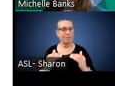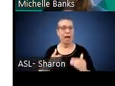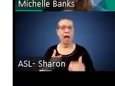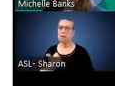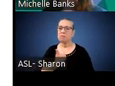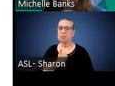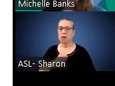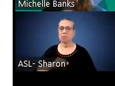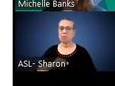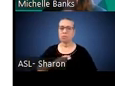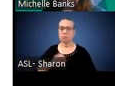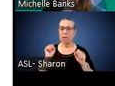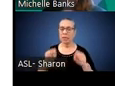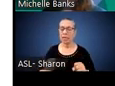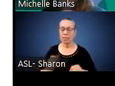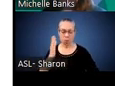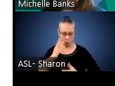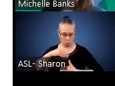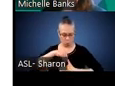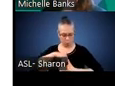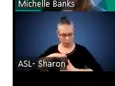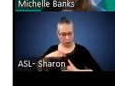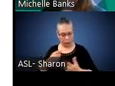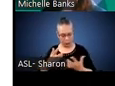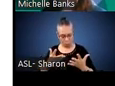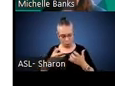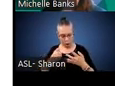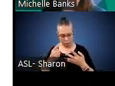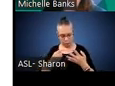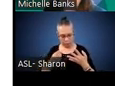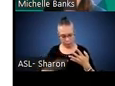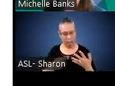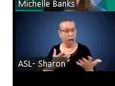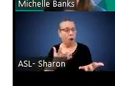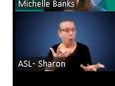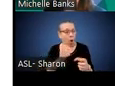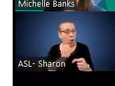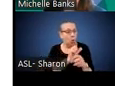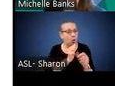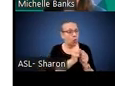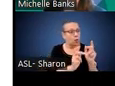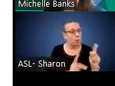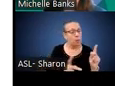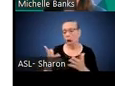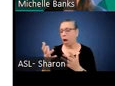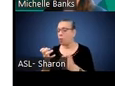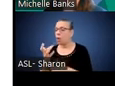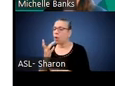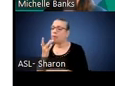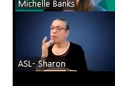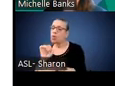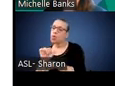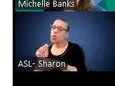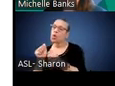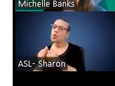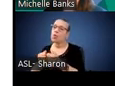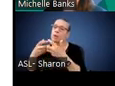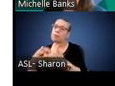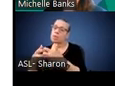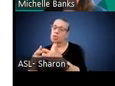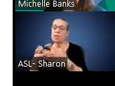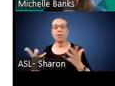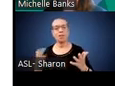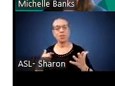So knowing internally what I'm interested in and capable of, which we know developing those